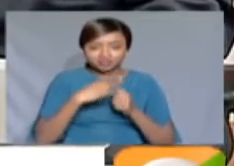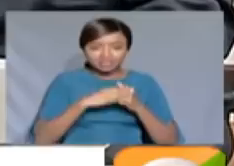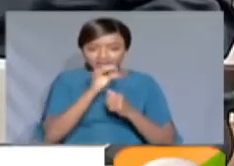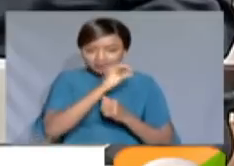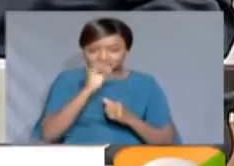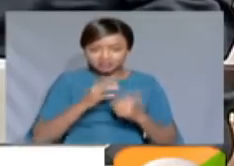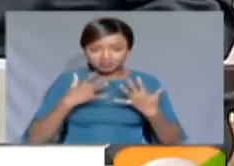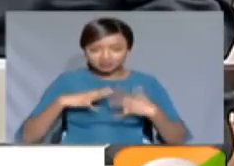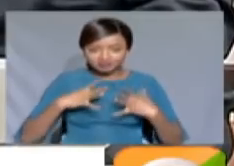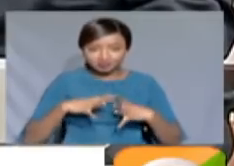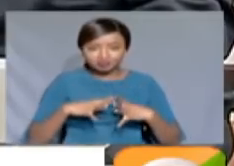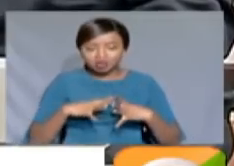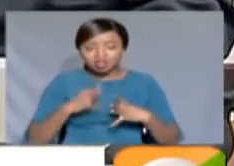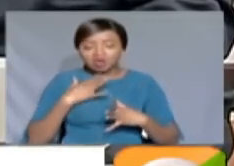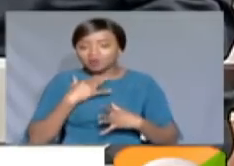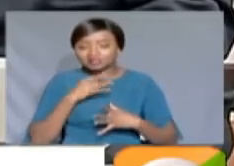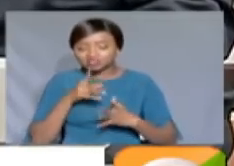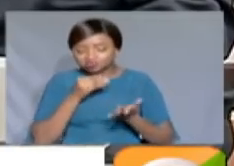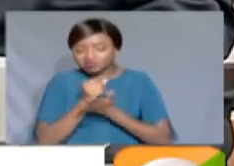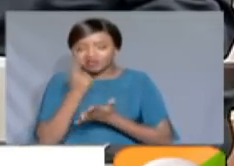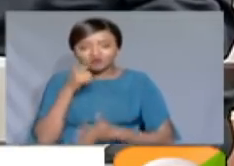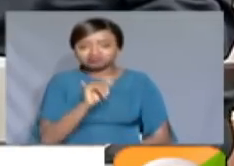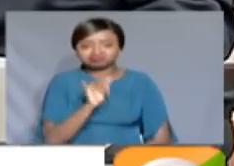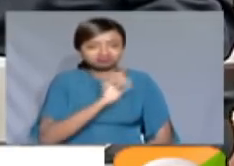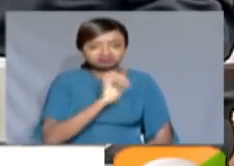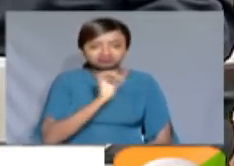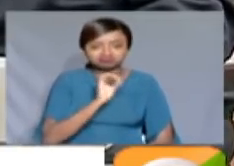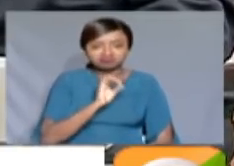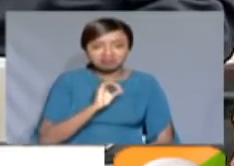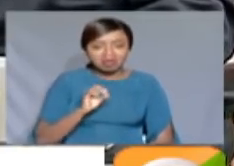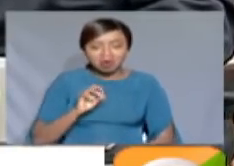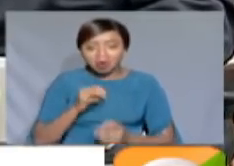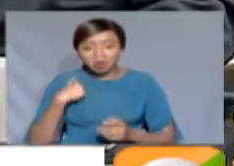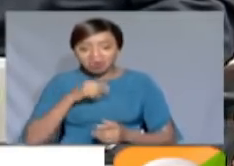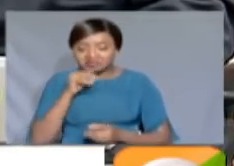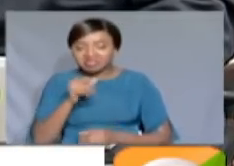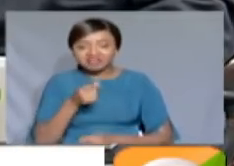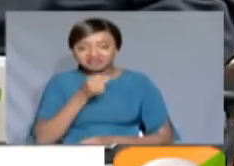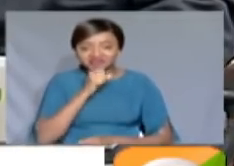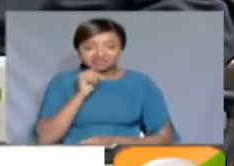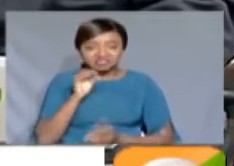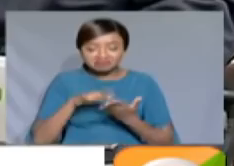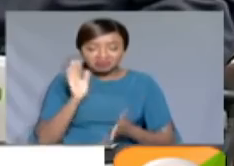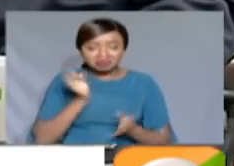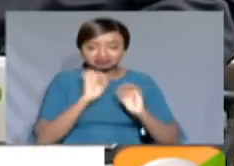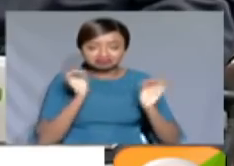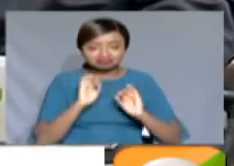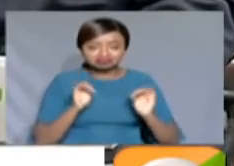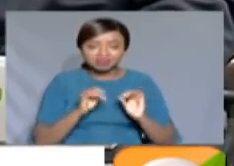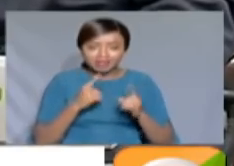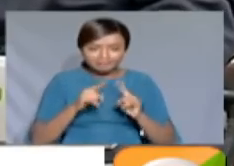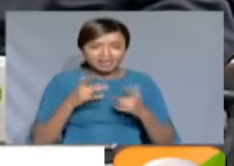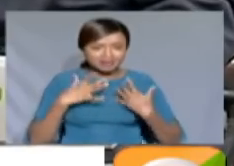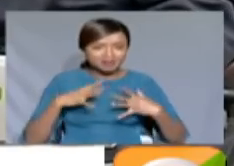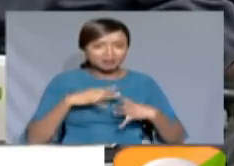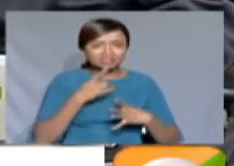other almost 40-something percent were saying they'll not pay more than 50 shillings. But according to a report, it shows that people will pay about 155 shillings